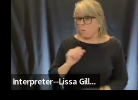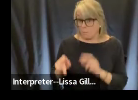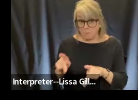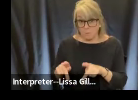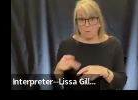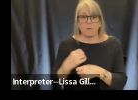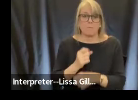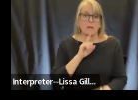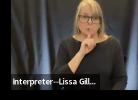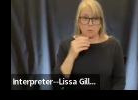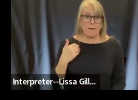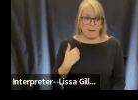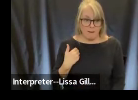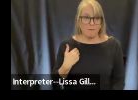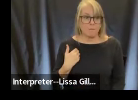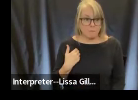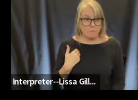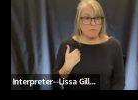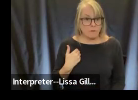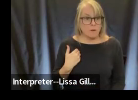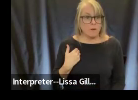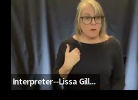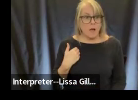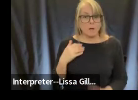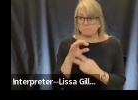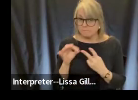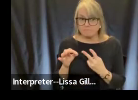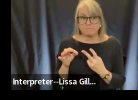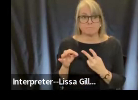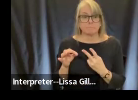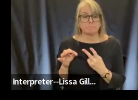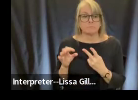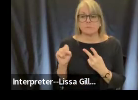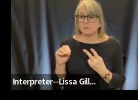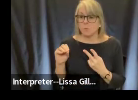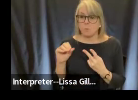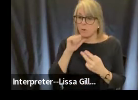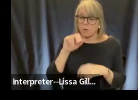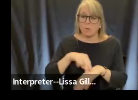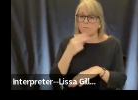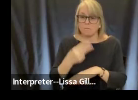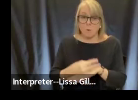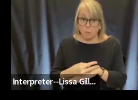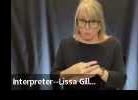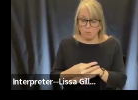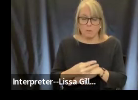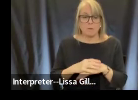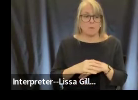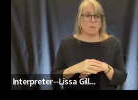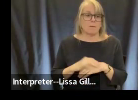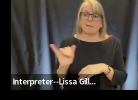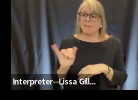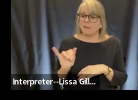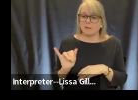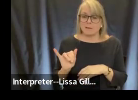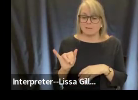that you provide opportunities for yourself to avoid any type of falls, or a way